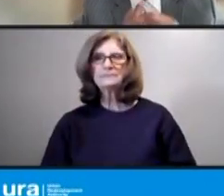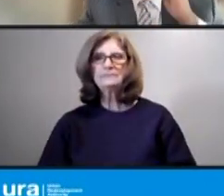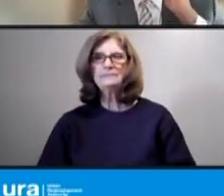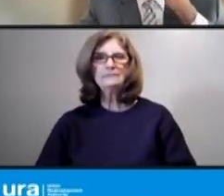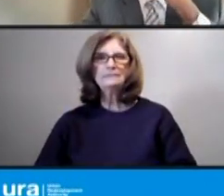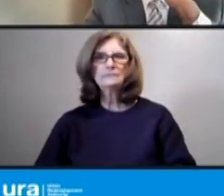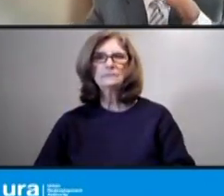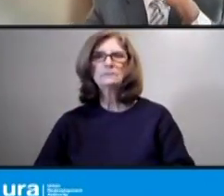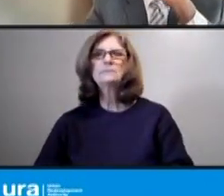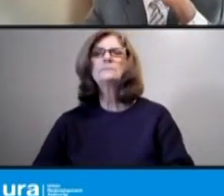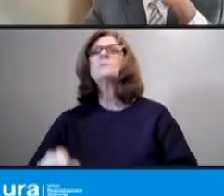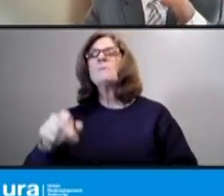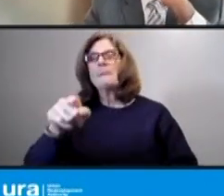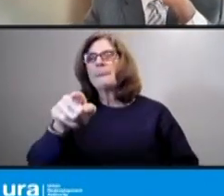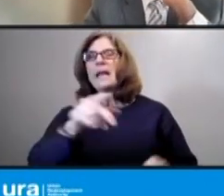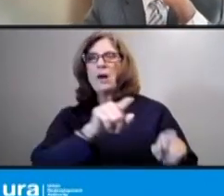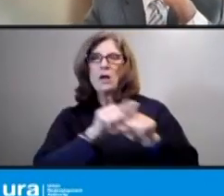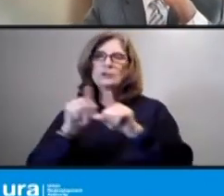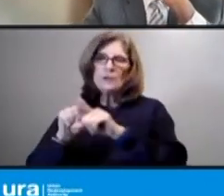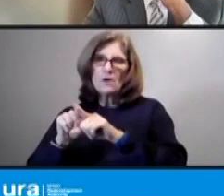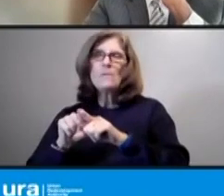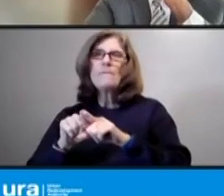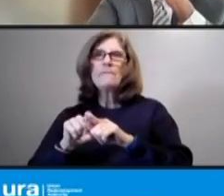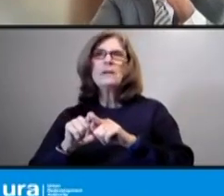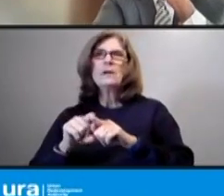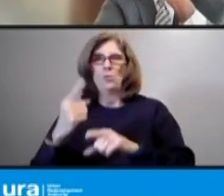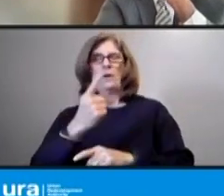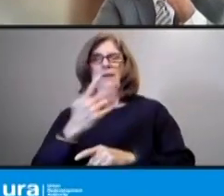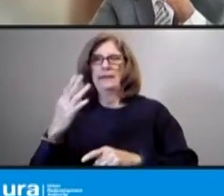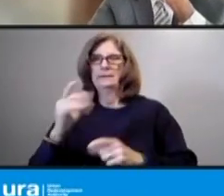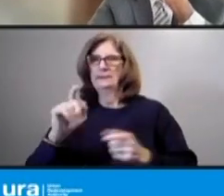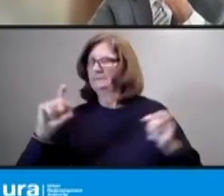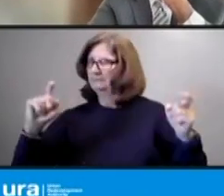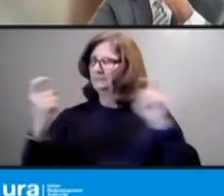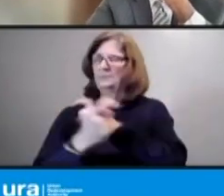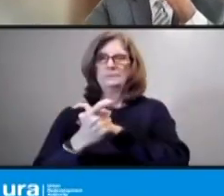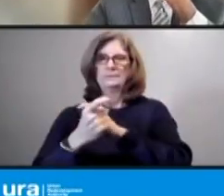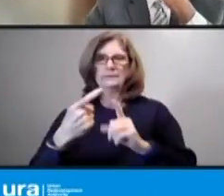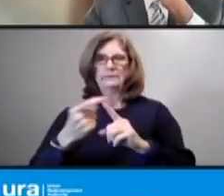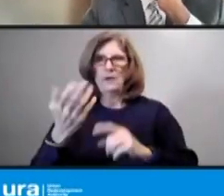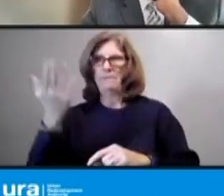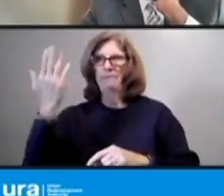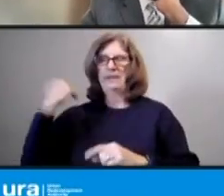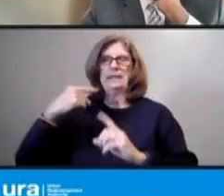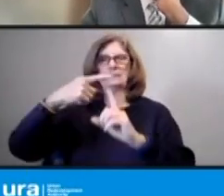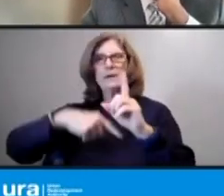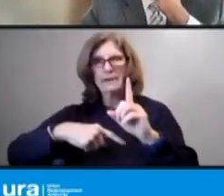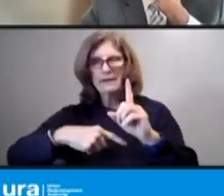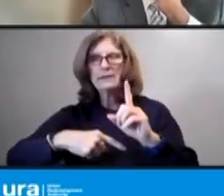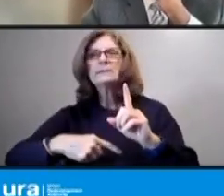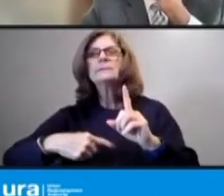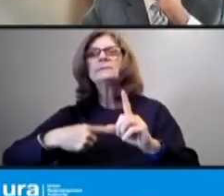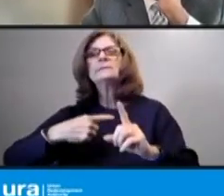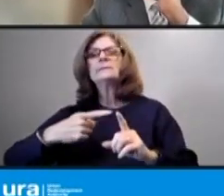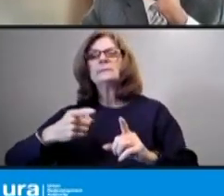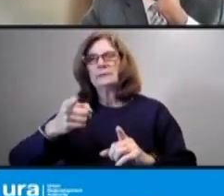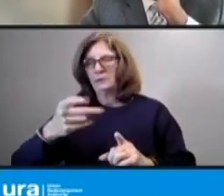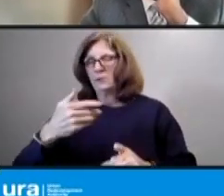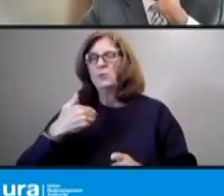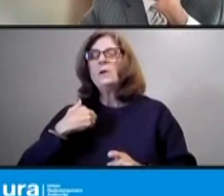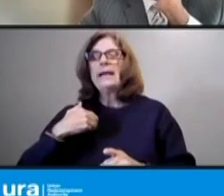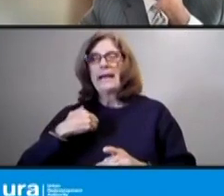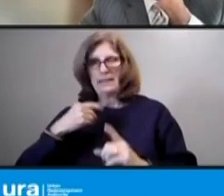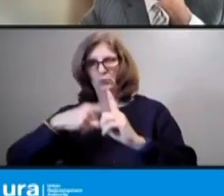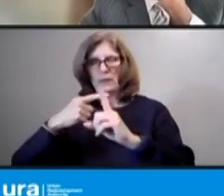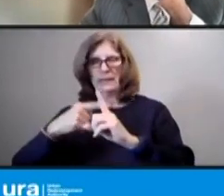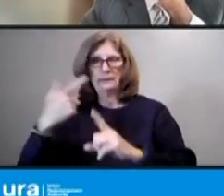And I will note, really, the, you know, biggest things that have changed since last month are, you know, we did have some of those rental gap programs